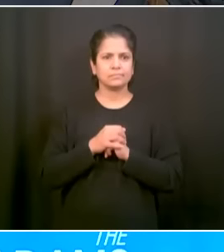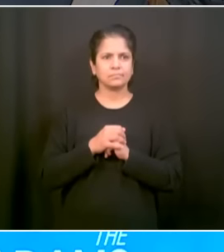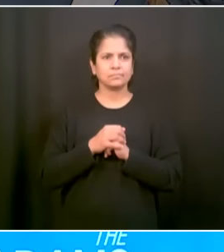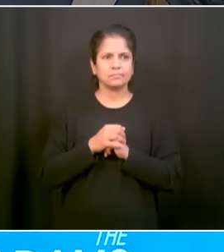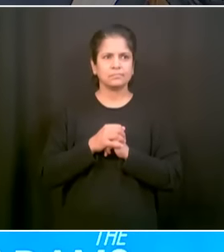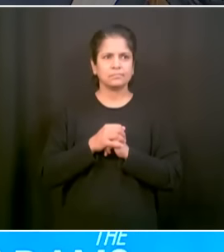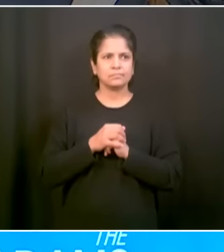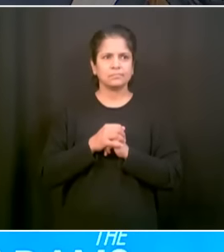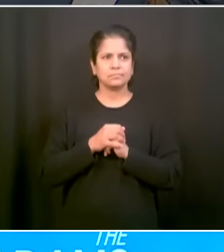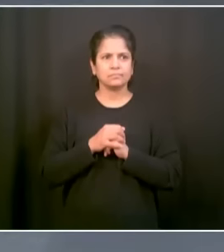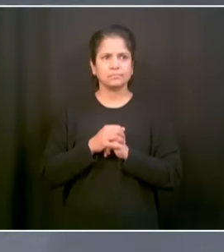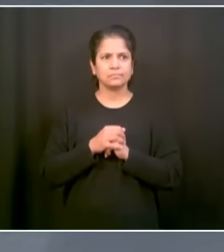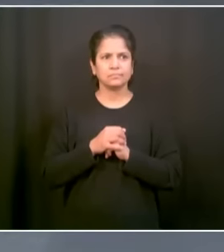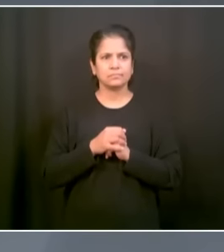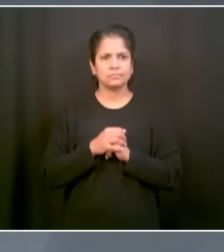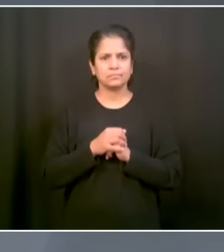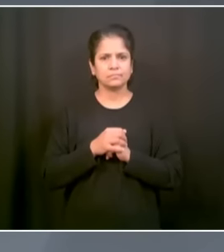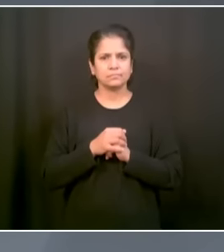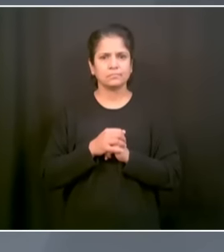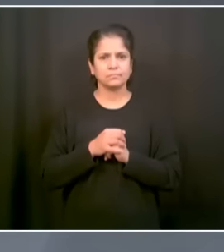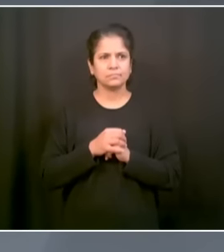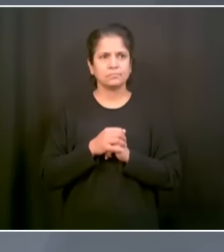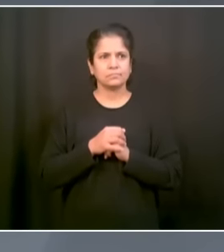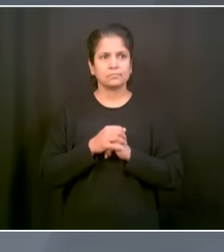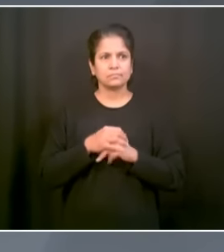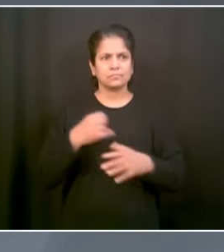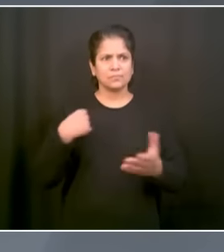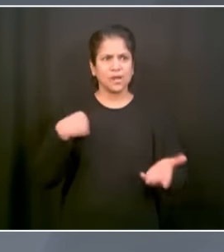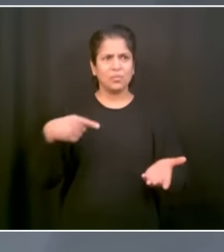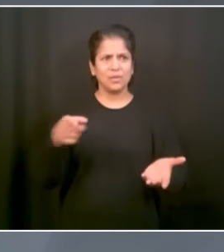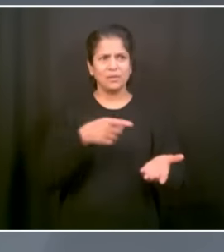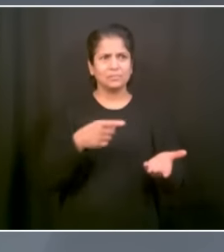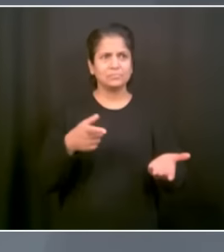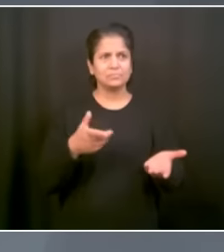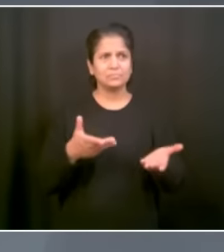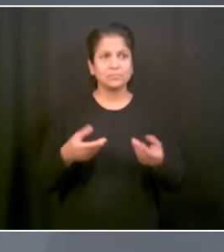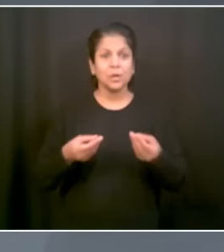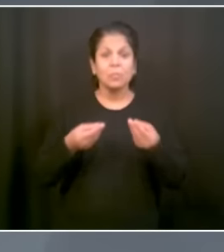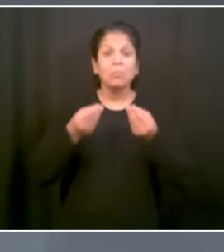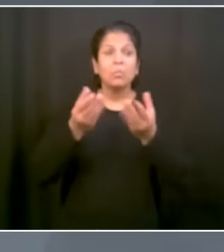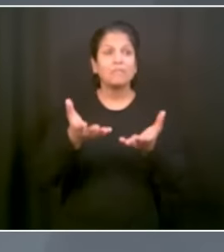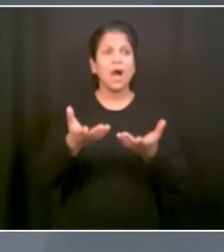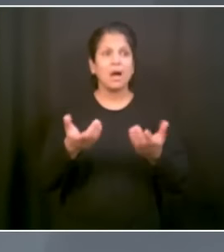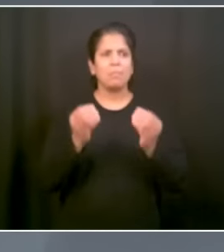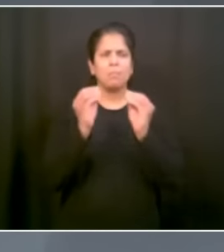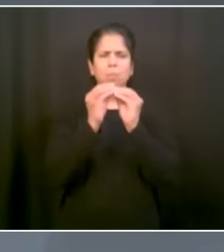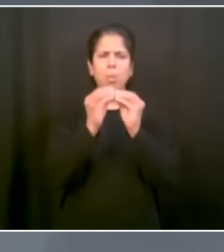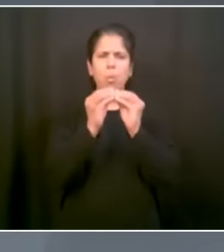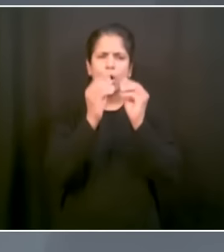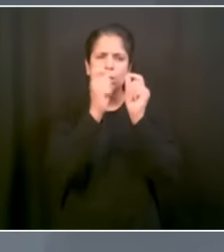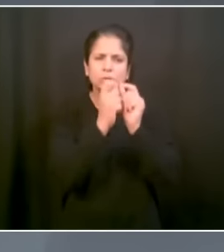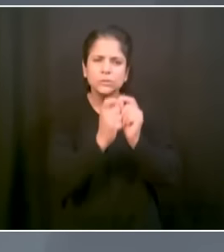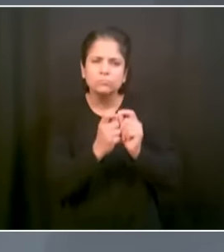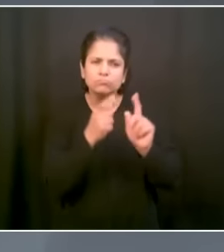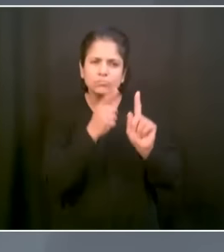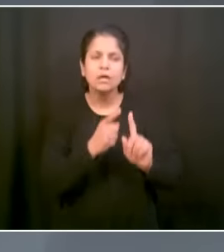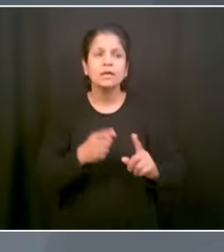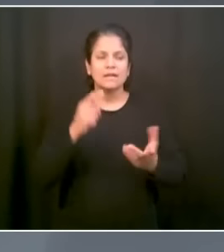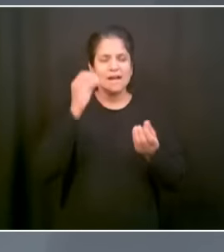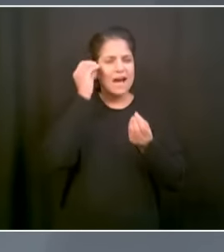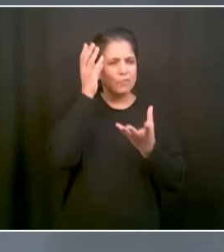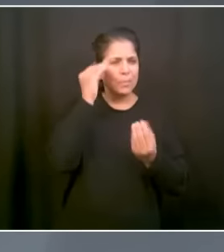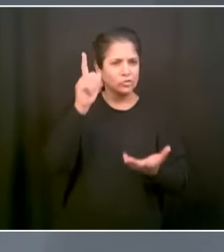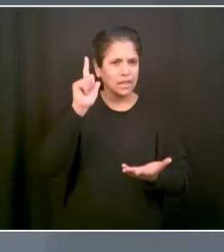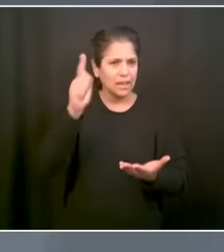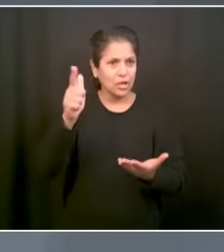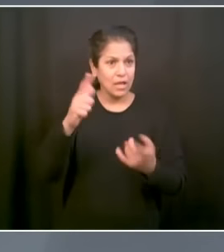balance prelim? We're going to give you the prelim details when we release the prelim, but what I can tell you is that this is going to require an all-of-the-above approach